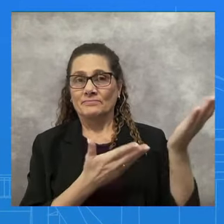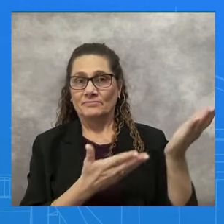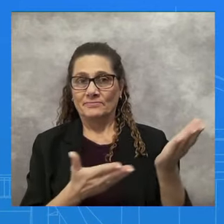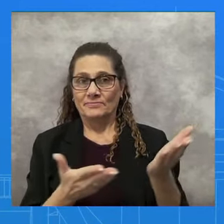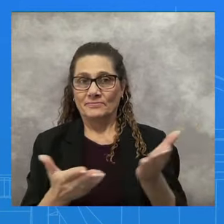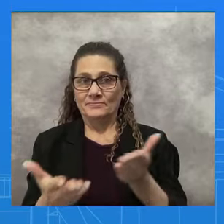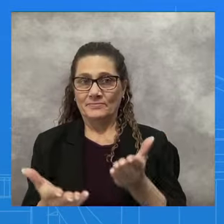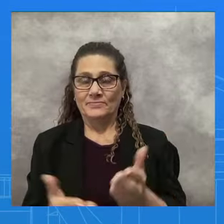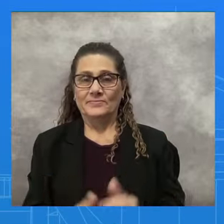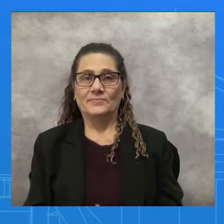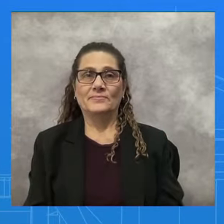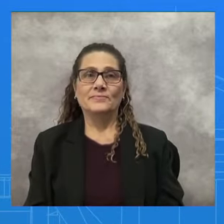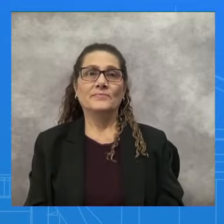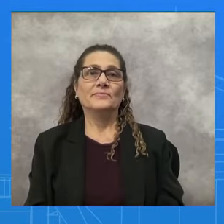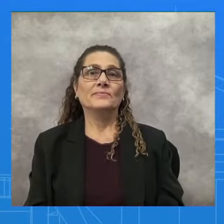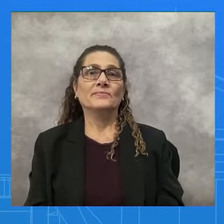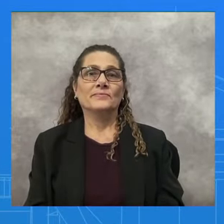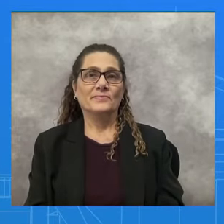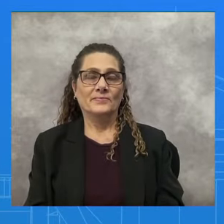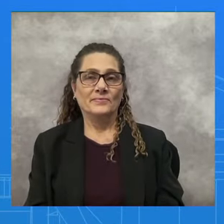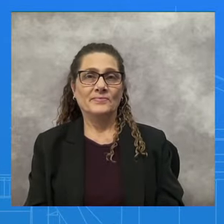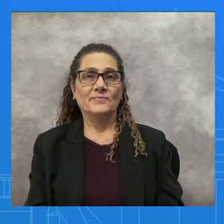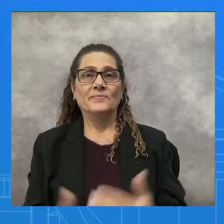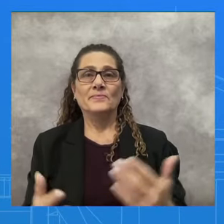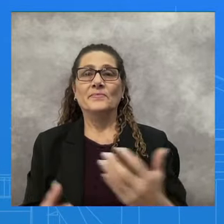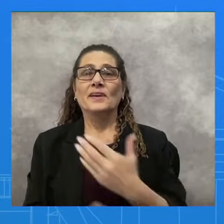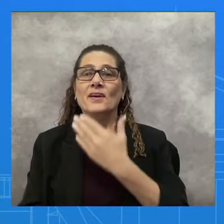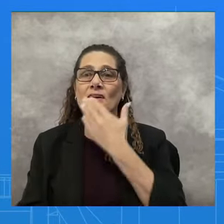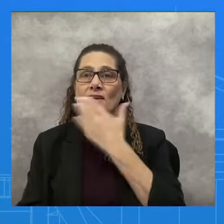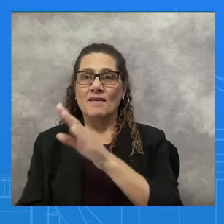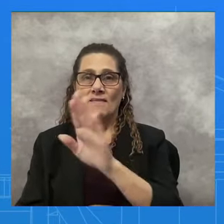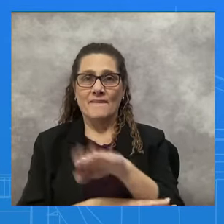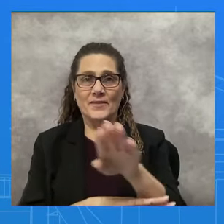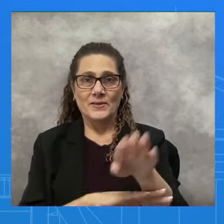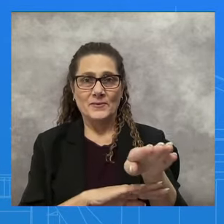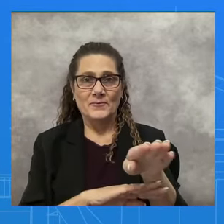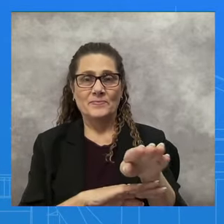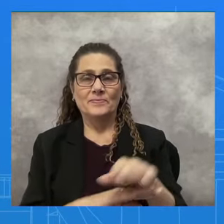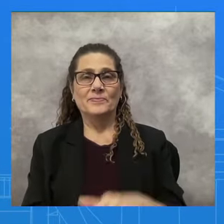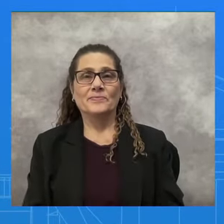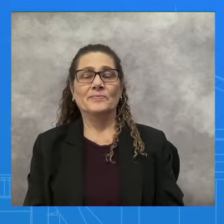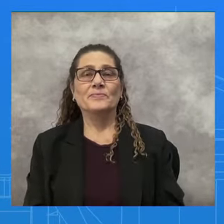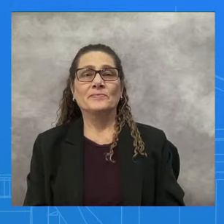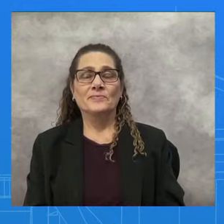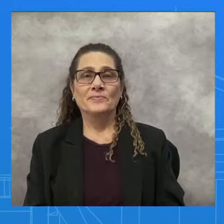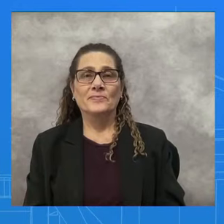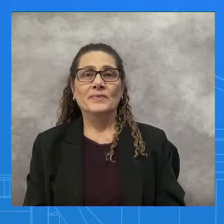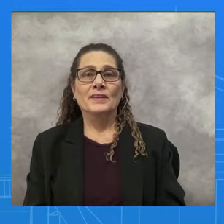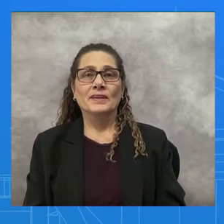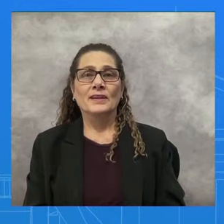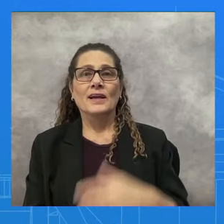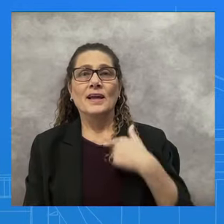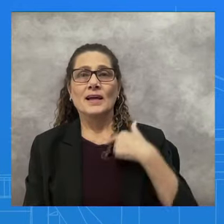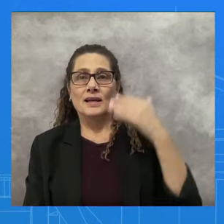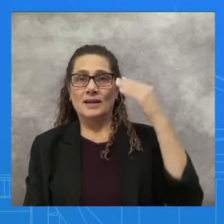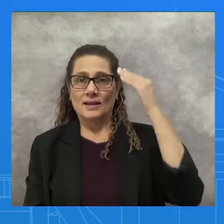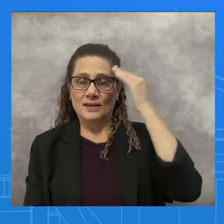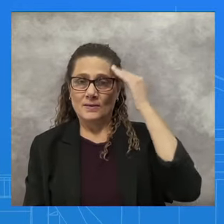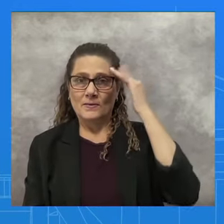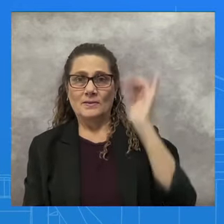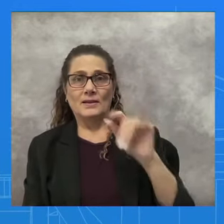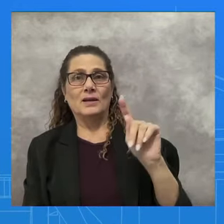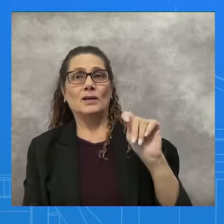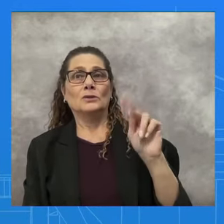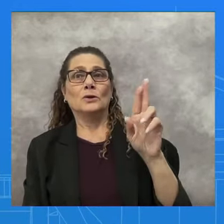Good afternoon, everybody. I know that Chairman Turner's letter to House members and his subsequent post on social